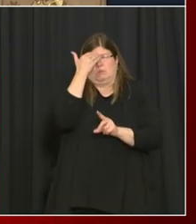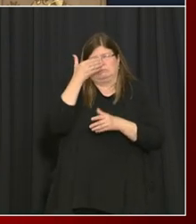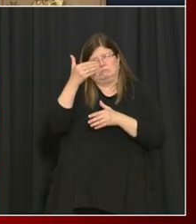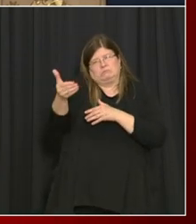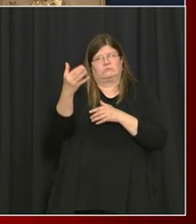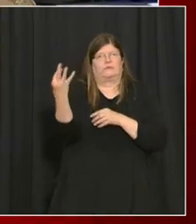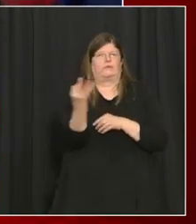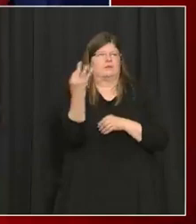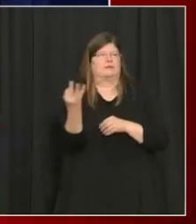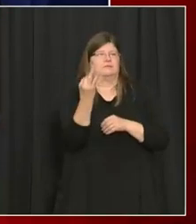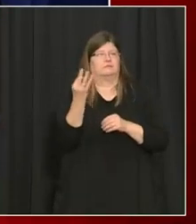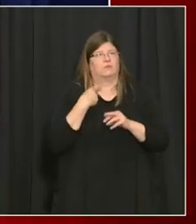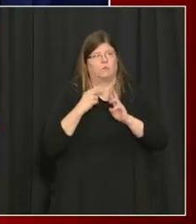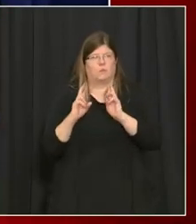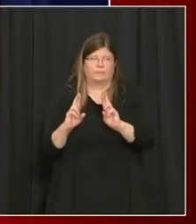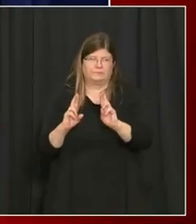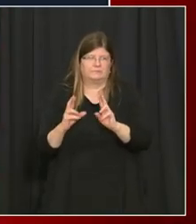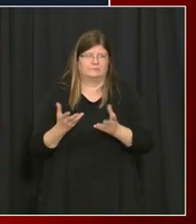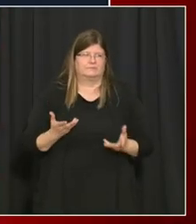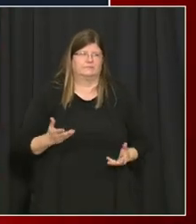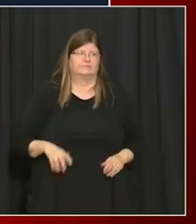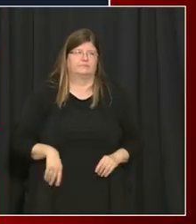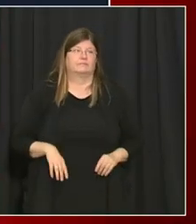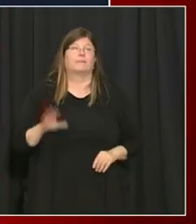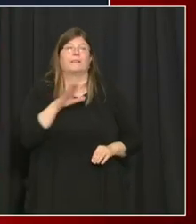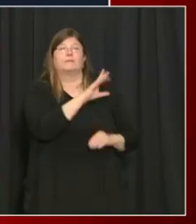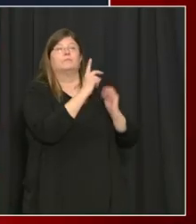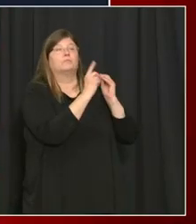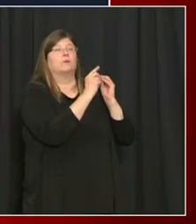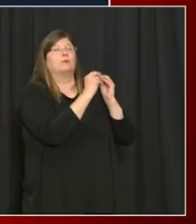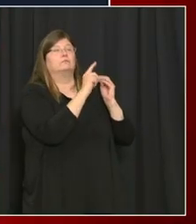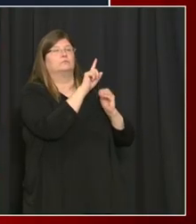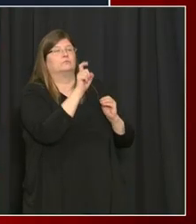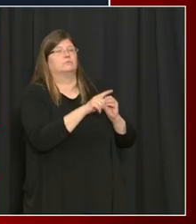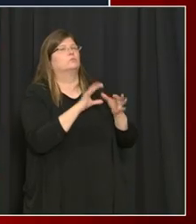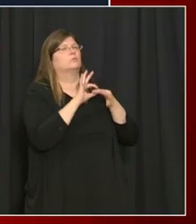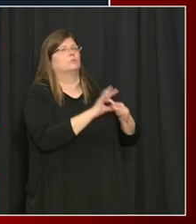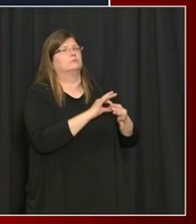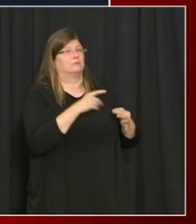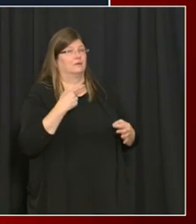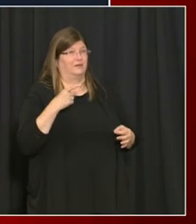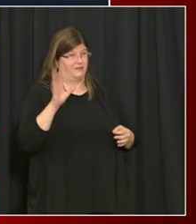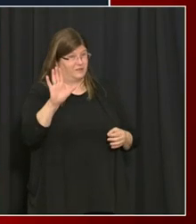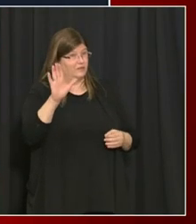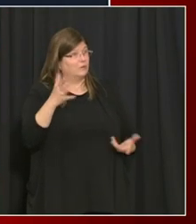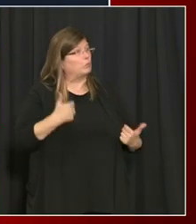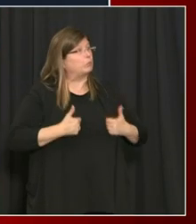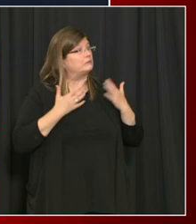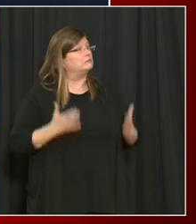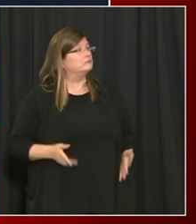Mayor, if I can, what about the residents who are closing their own streets? I'm